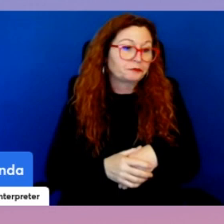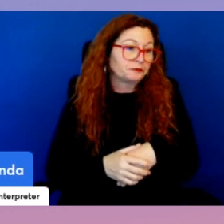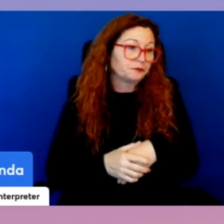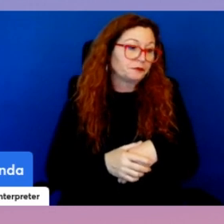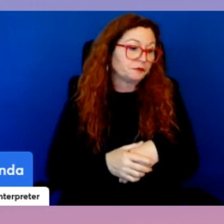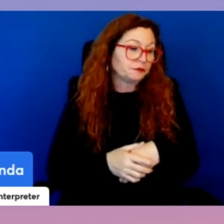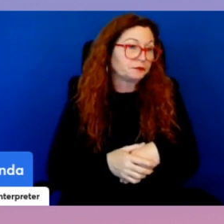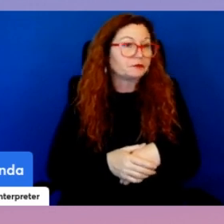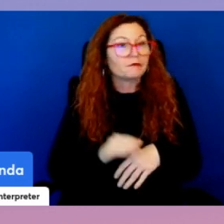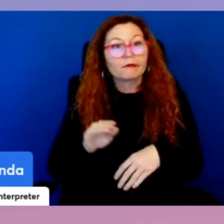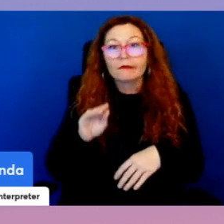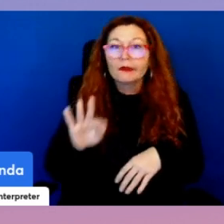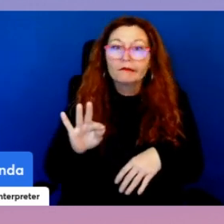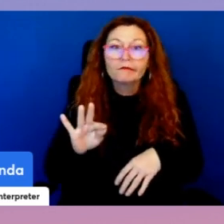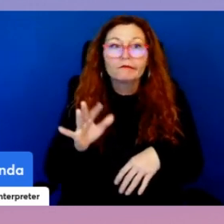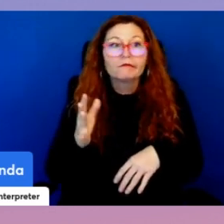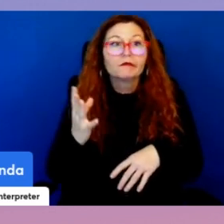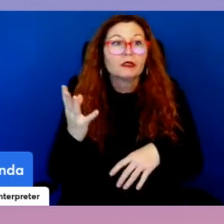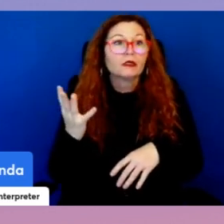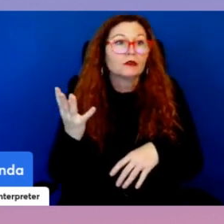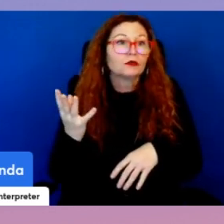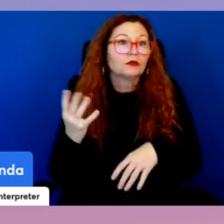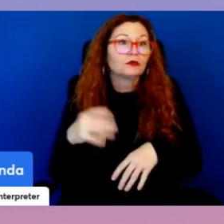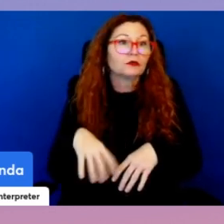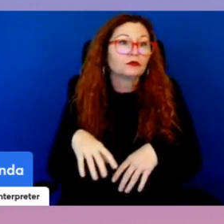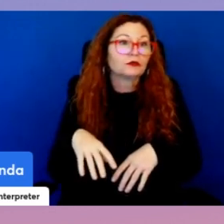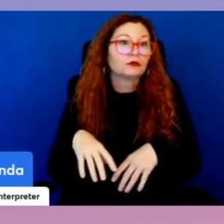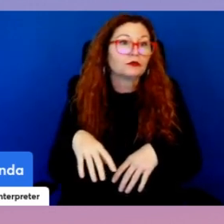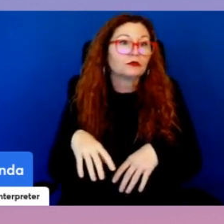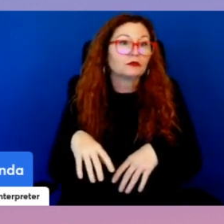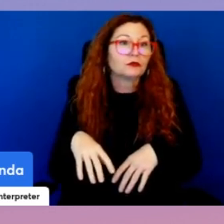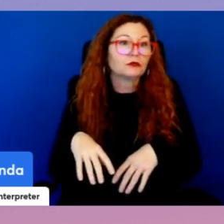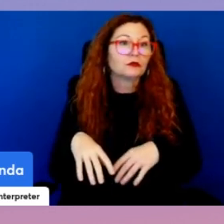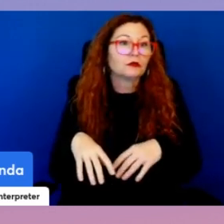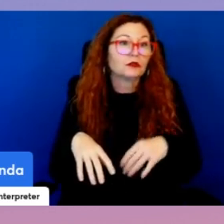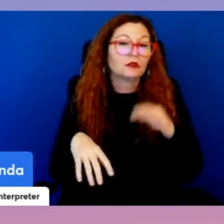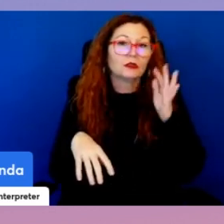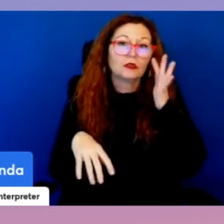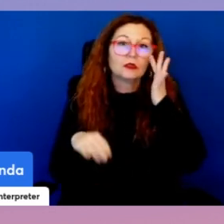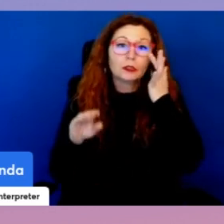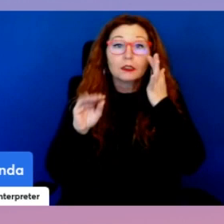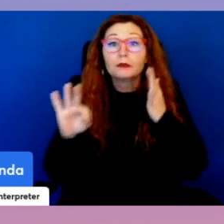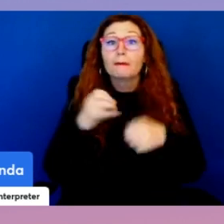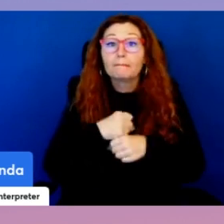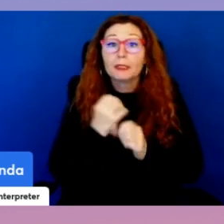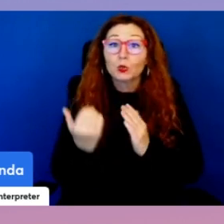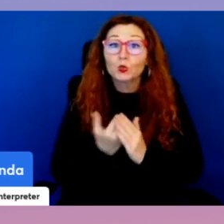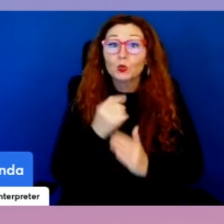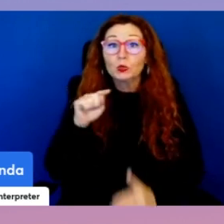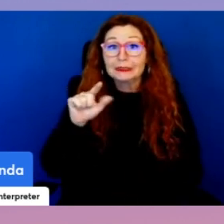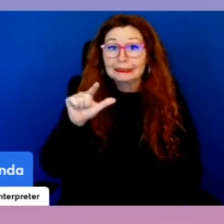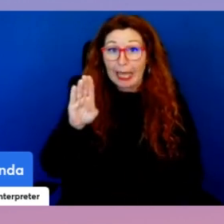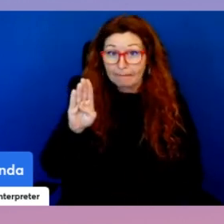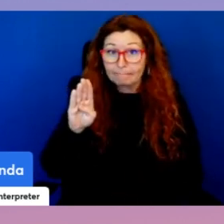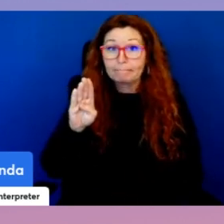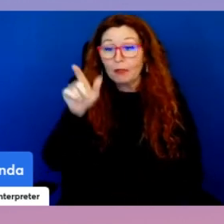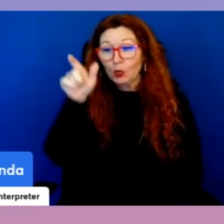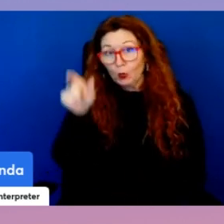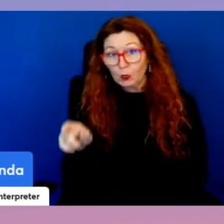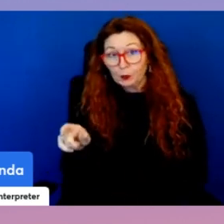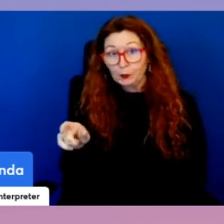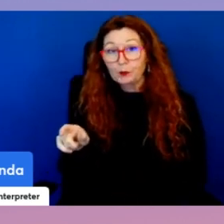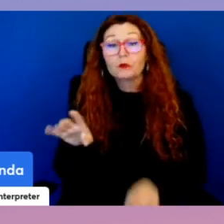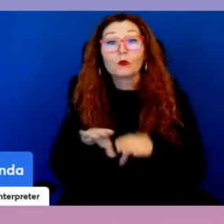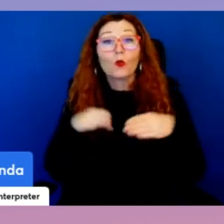and let's see here, if I create a new tab and I open my, let's see, my